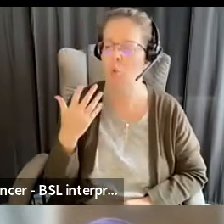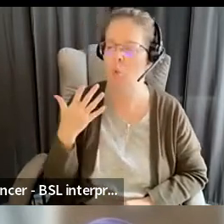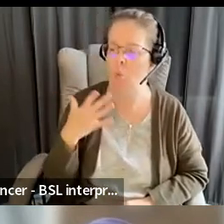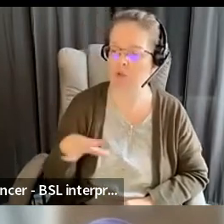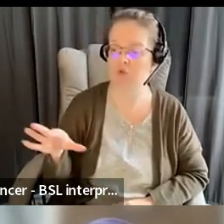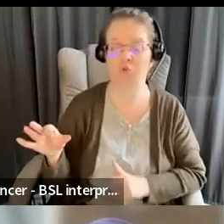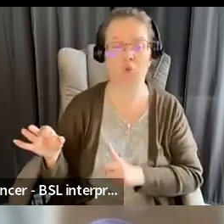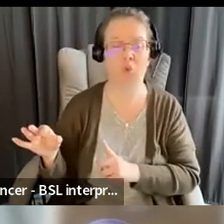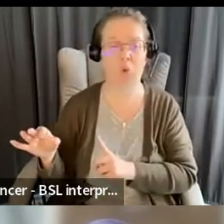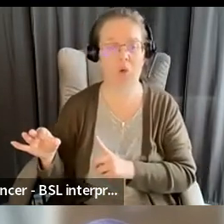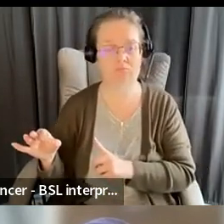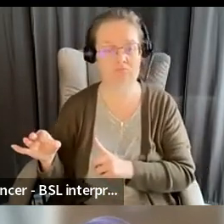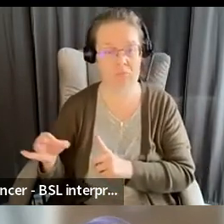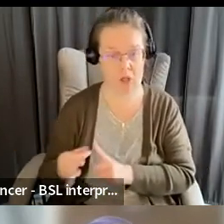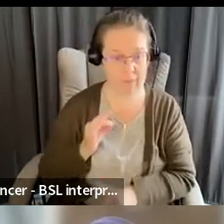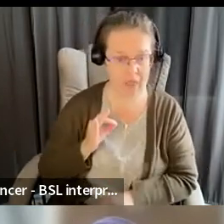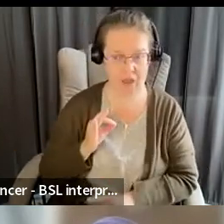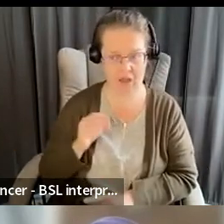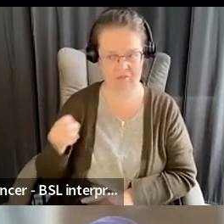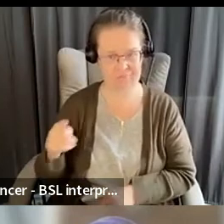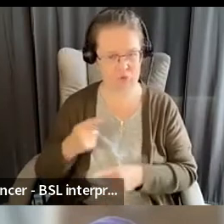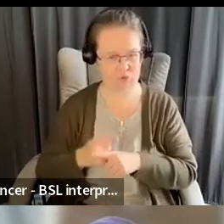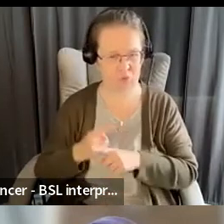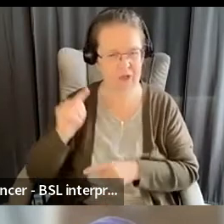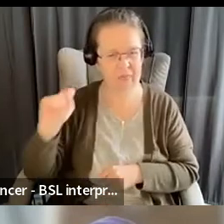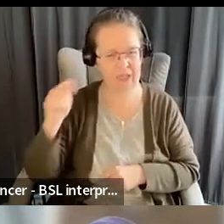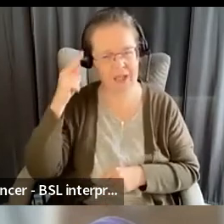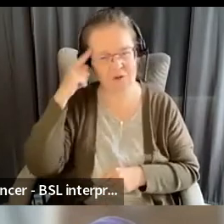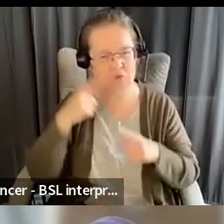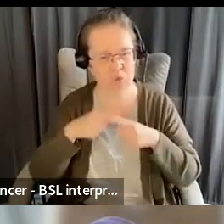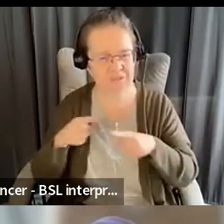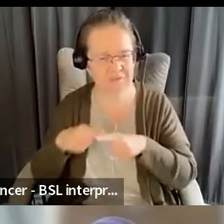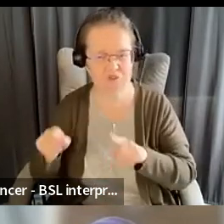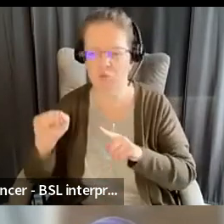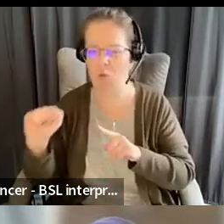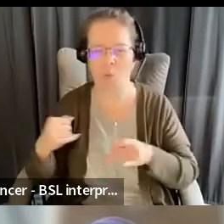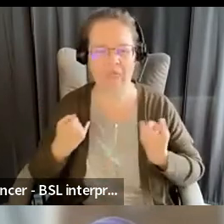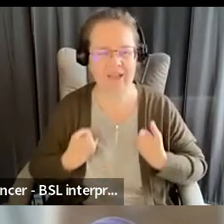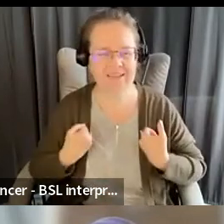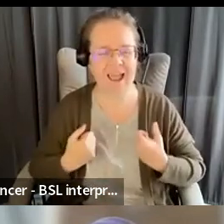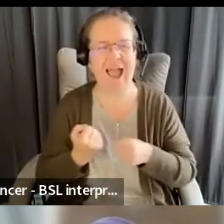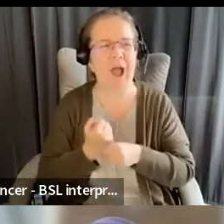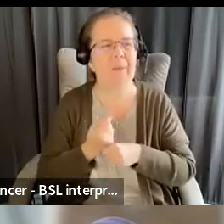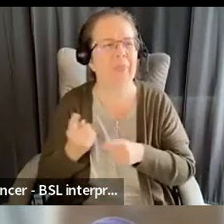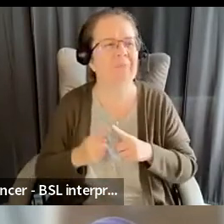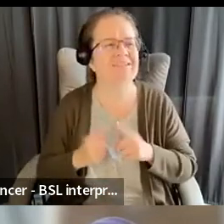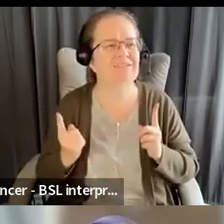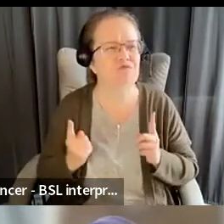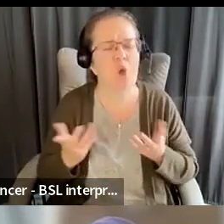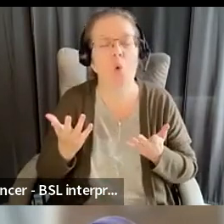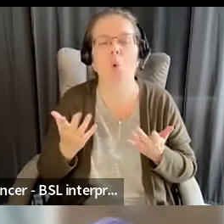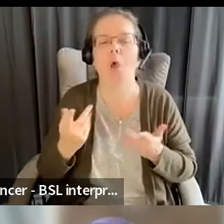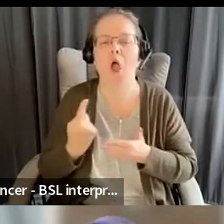they talk about their neurodiversity, their condition, and how it makes them different? Not different, but how it gives them